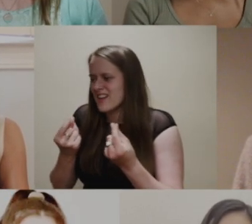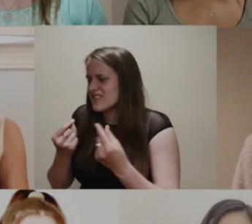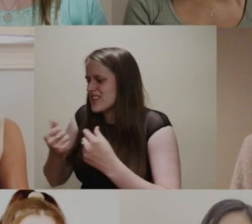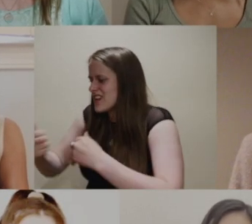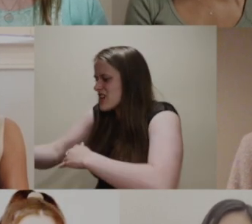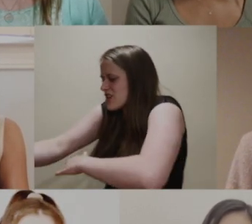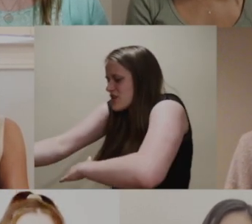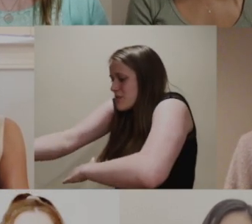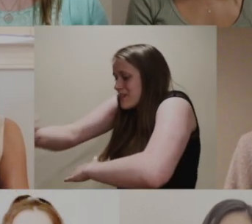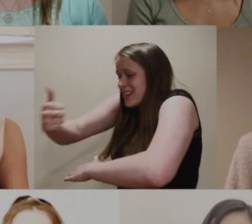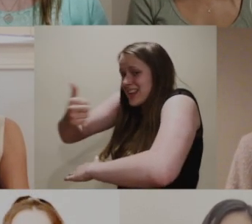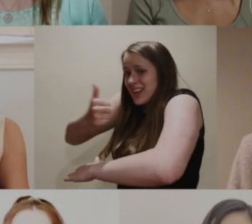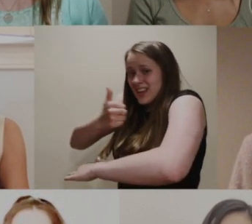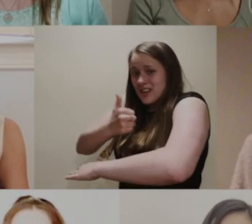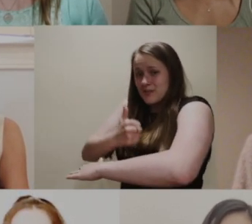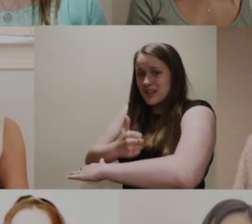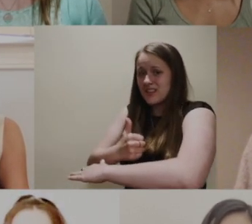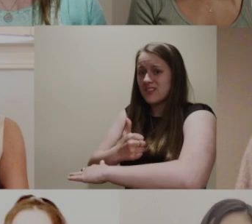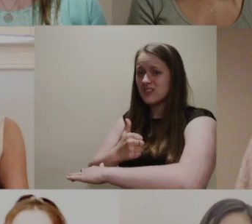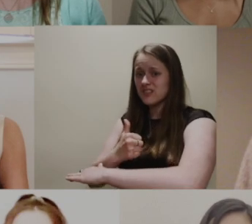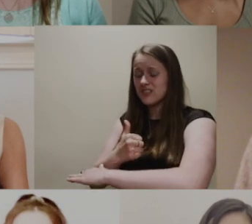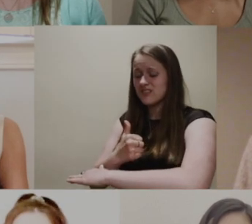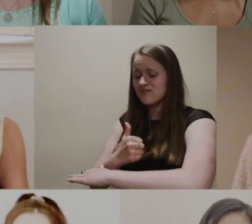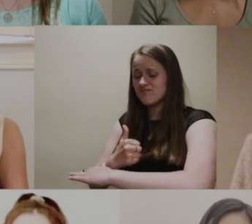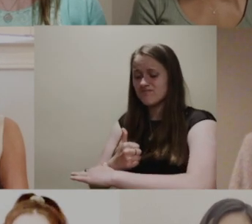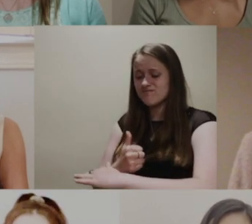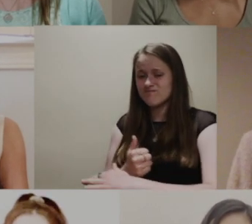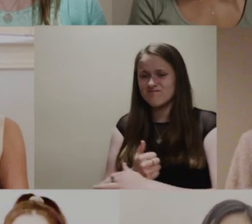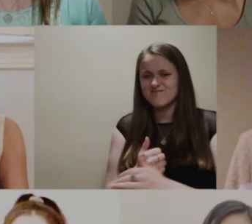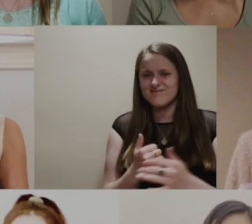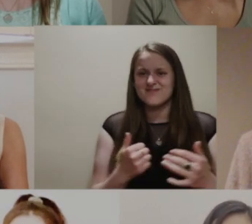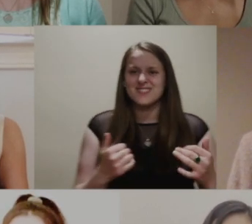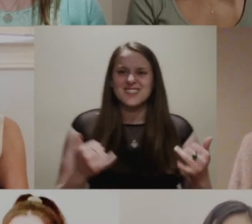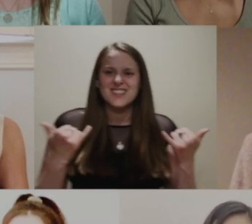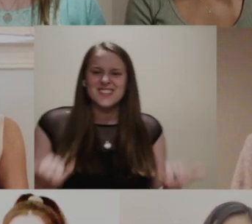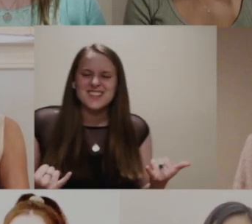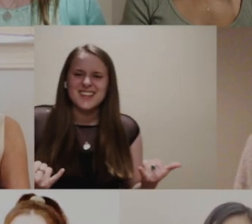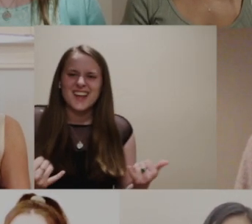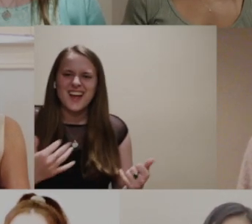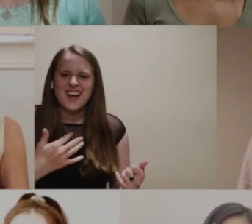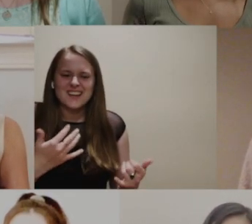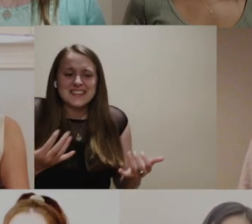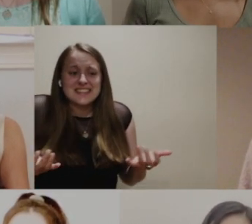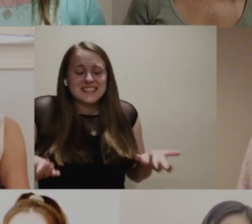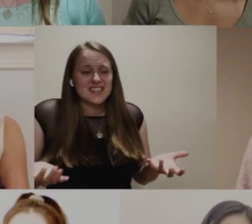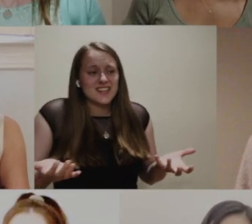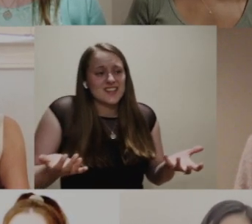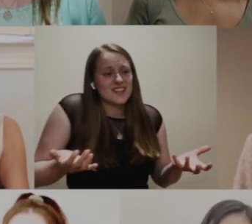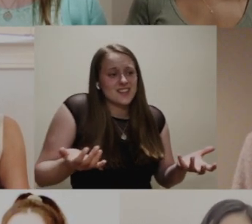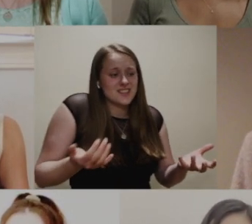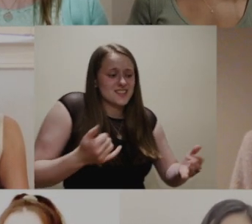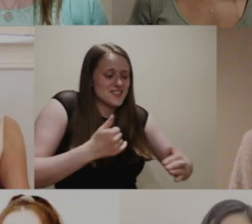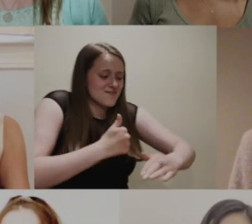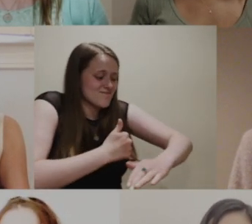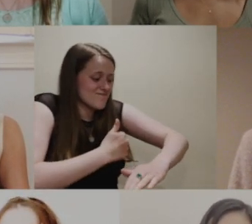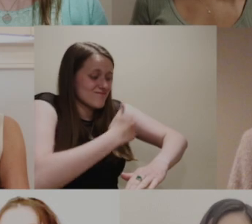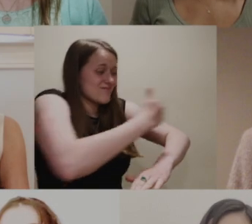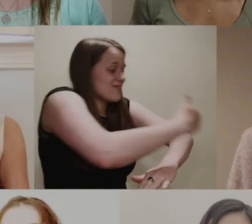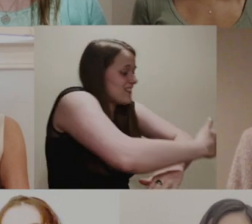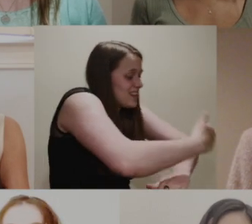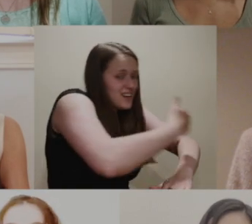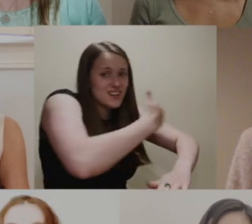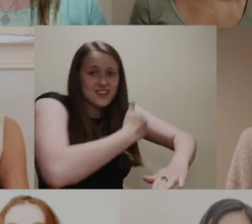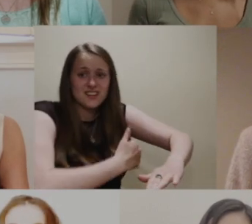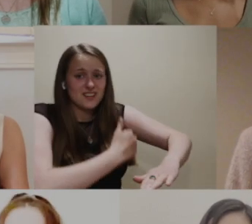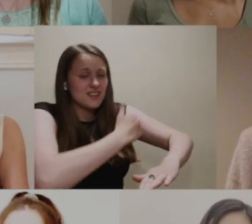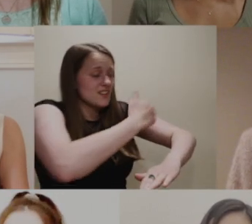the things I've done You blame me for But then I guess We know